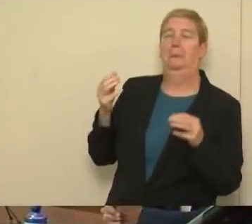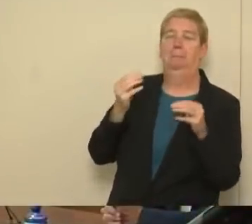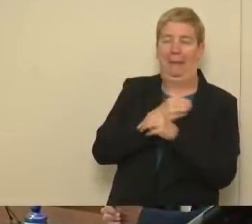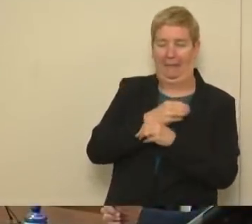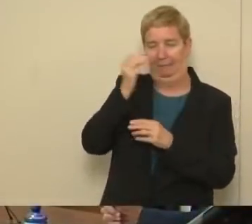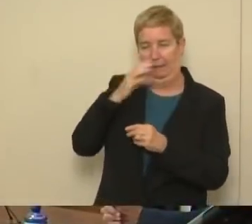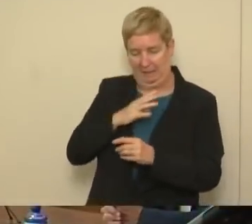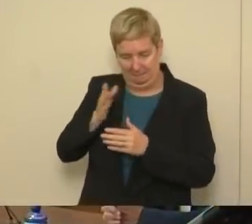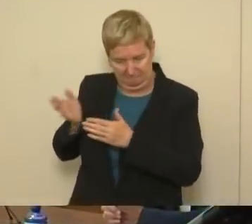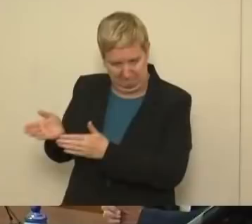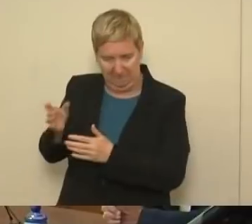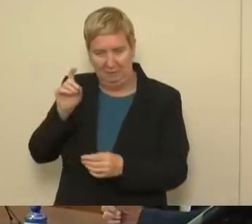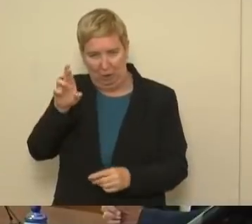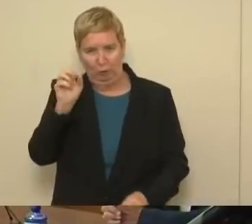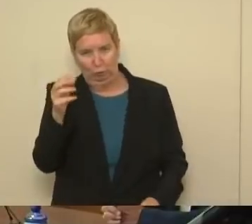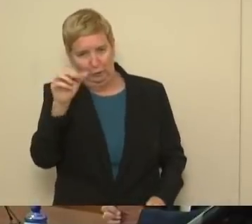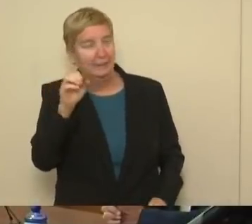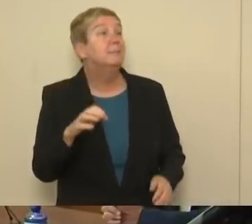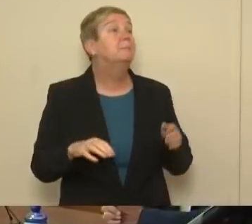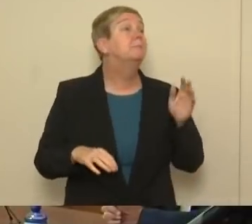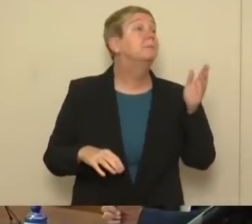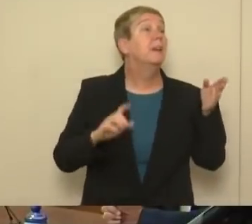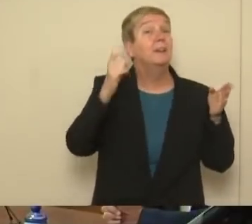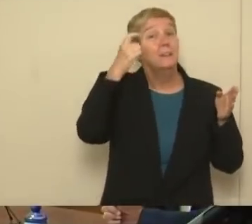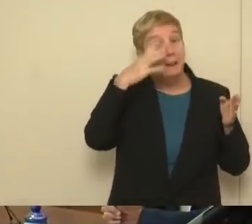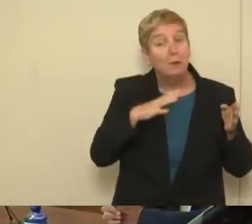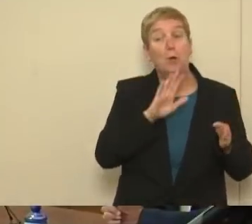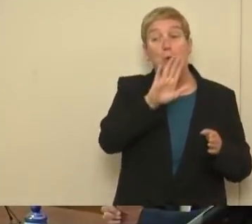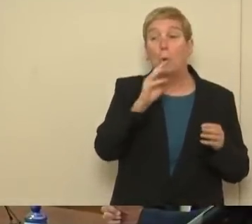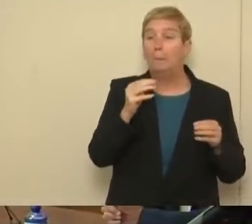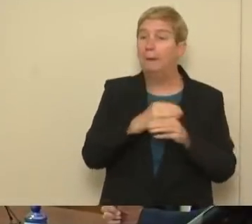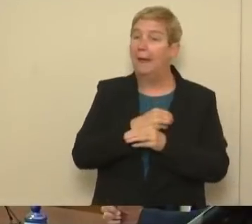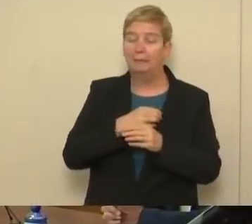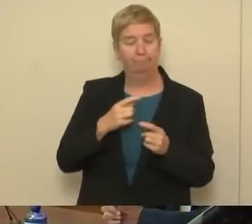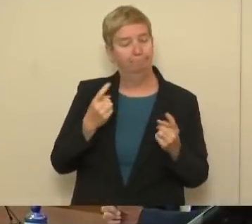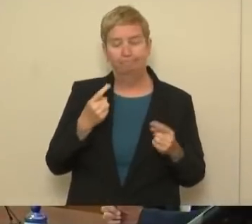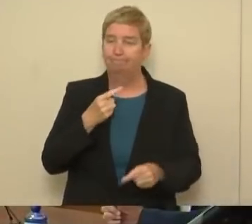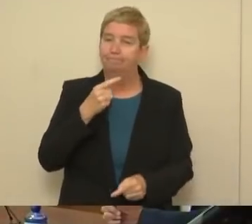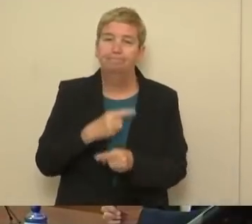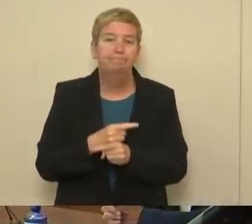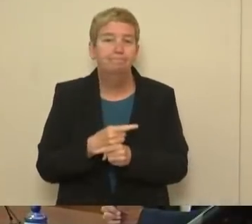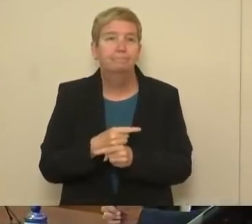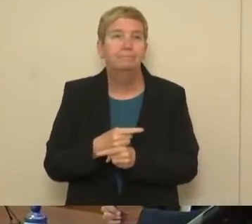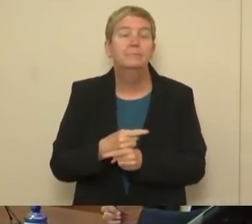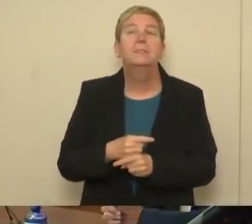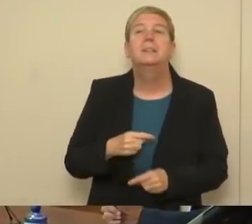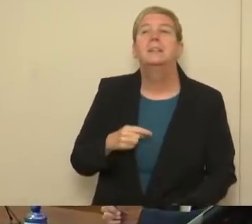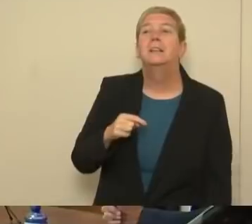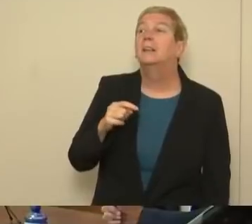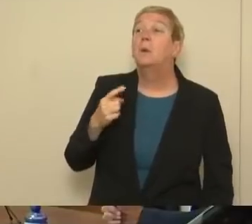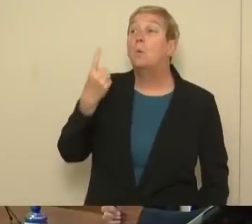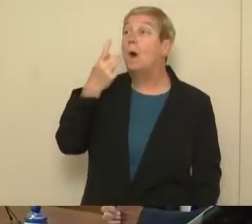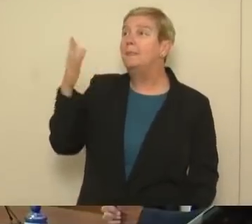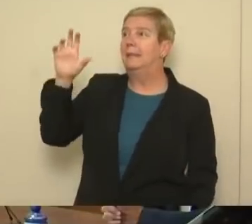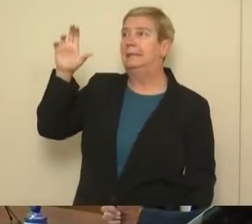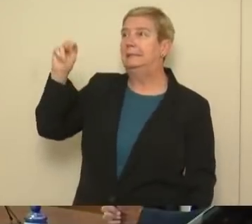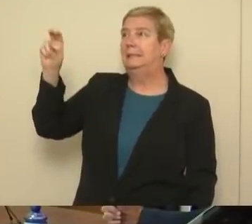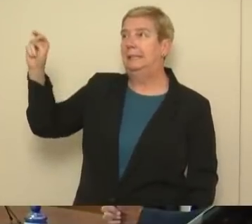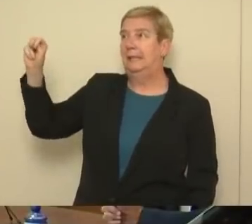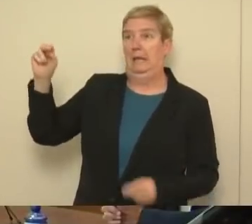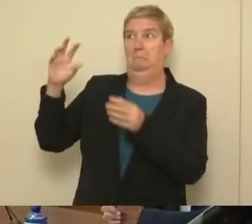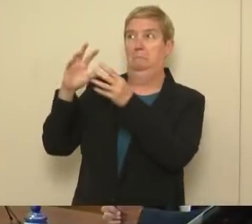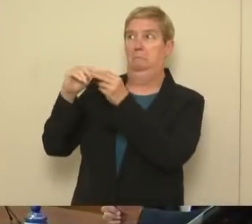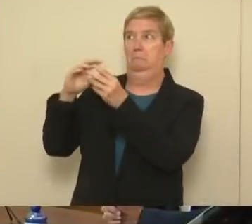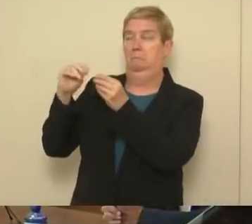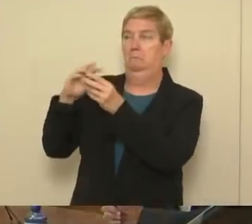Scrace. Governor, your math was exactly right. One of the things that CNN highlighted that I wasn't